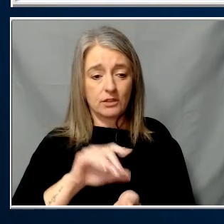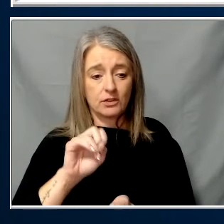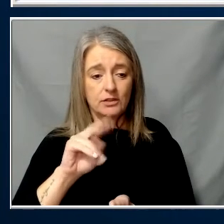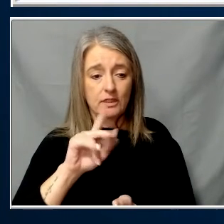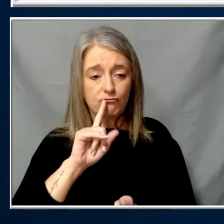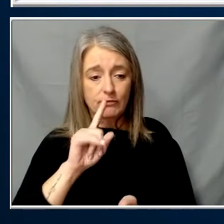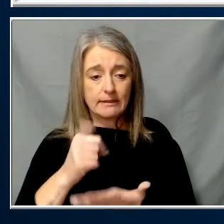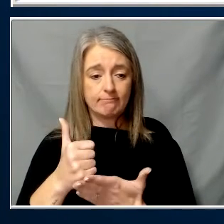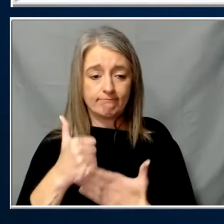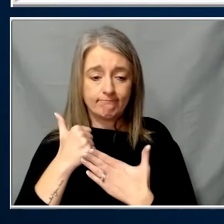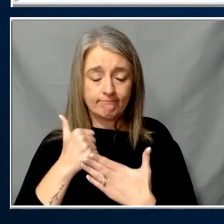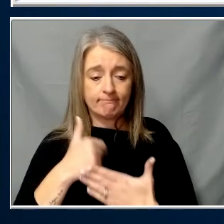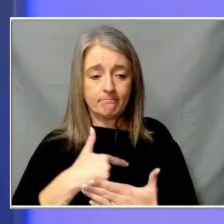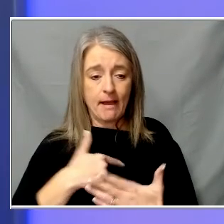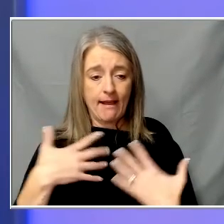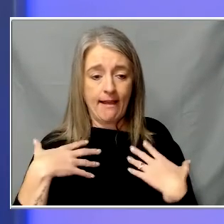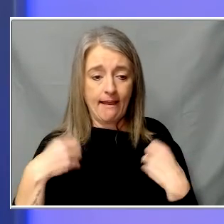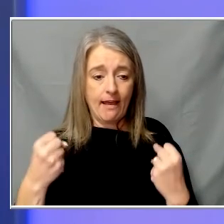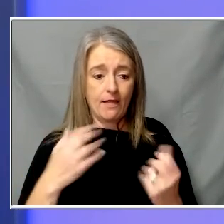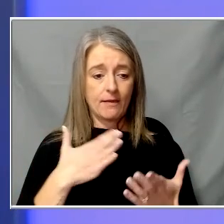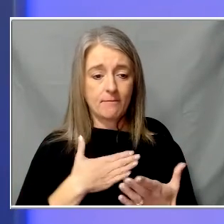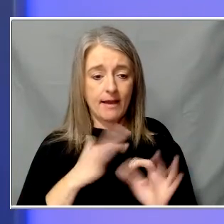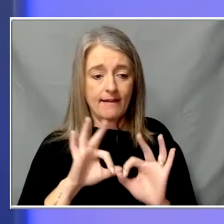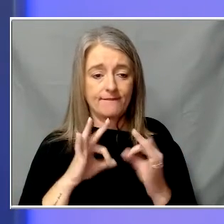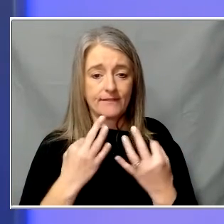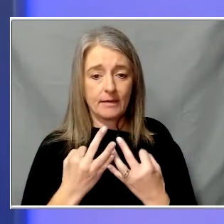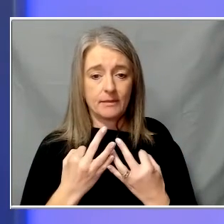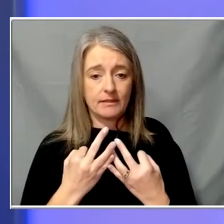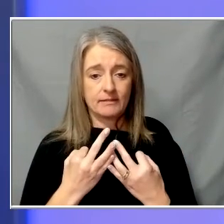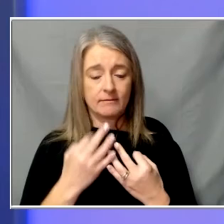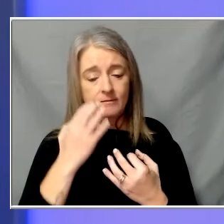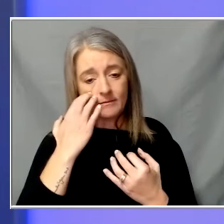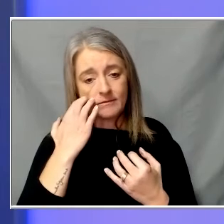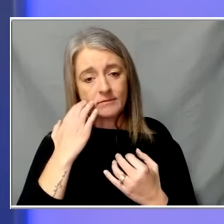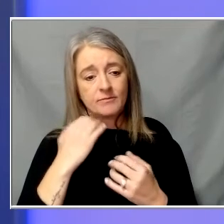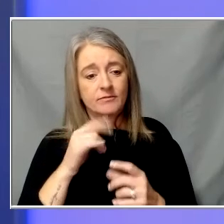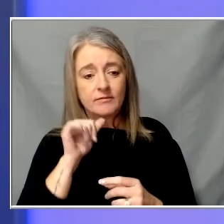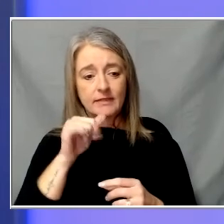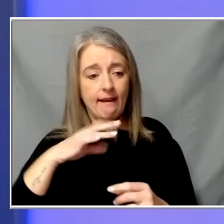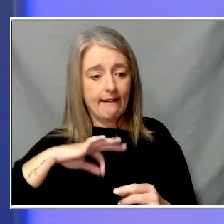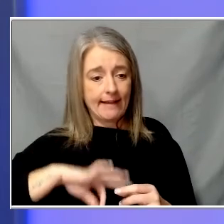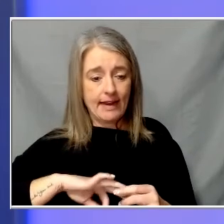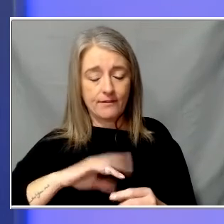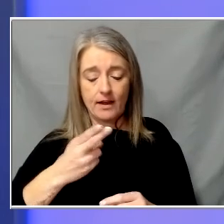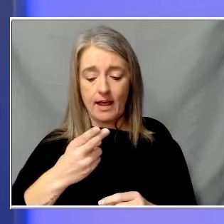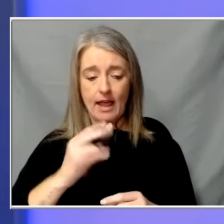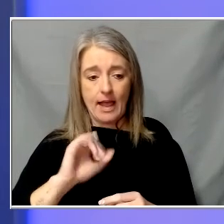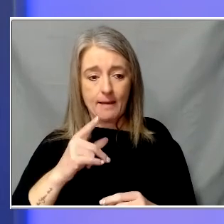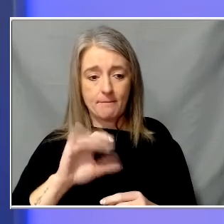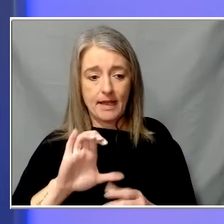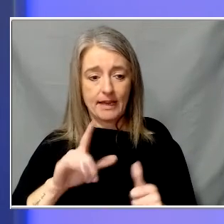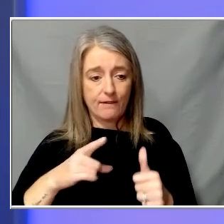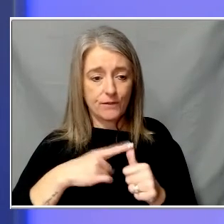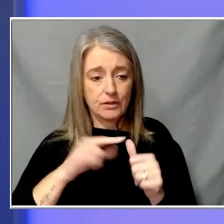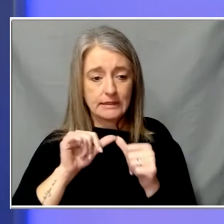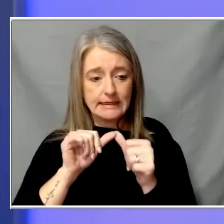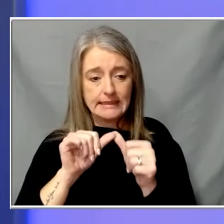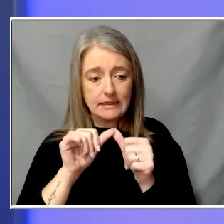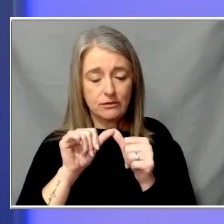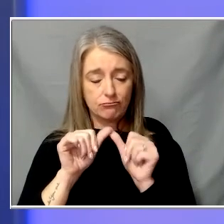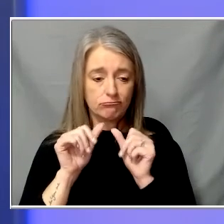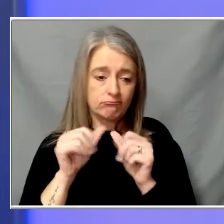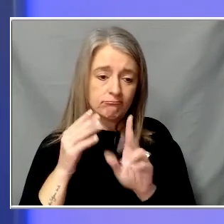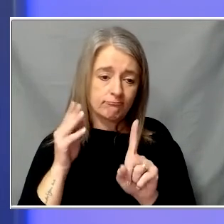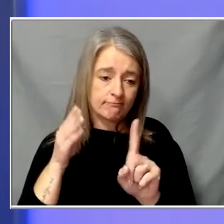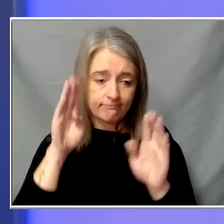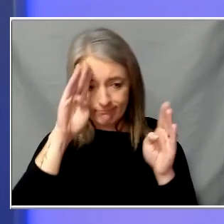and my family. And even though I wasn't a candidate for the HIPEC at first, continuing to stay along that route